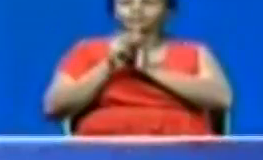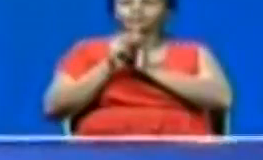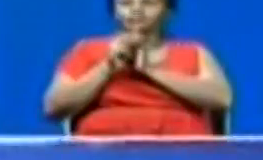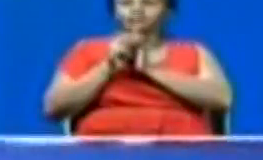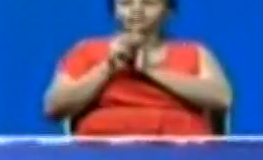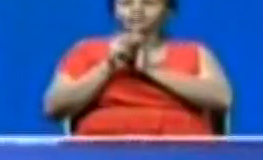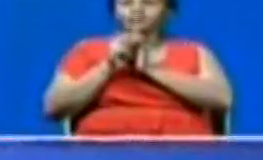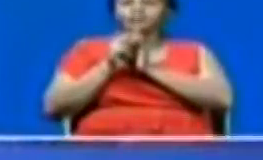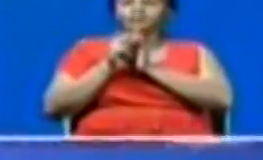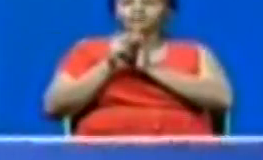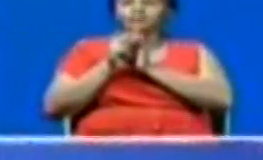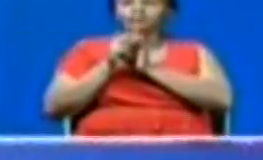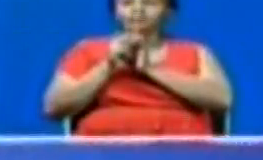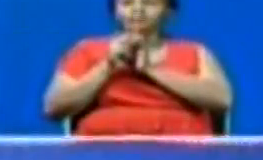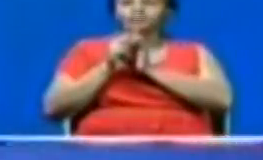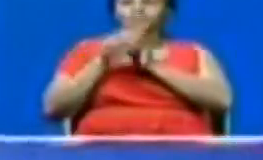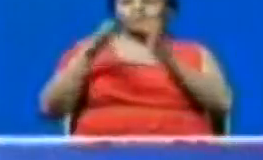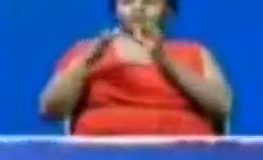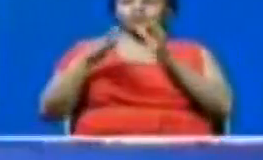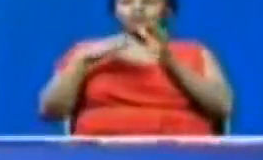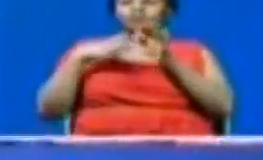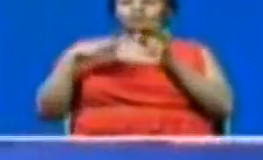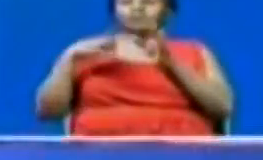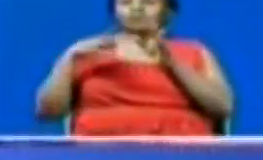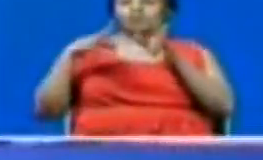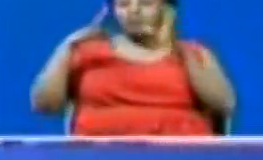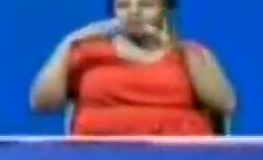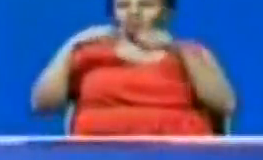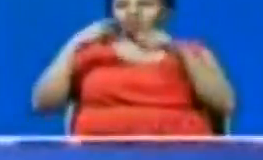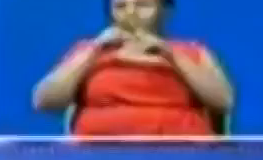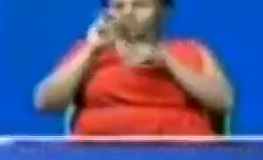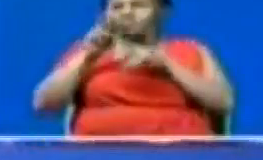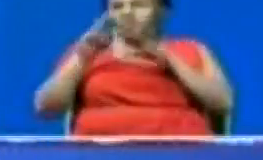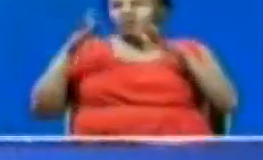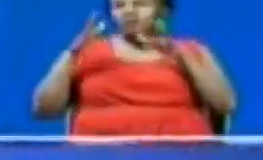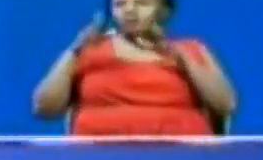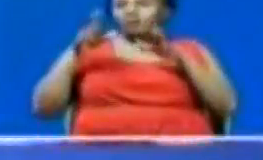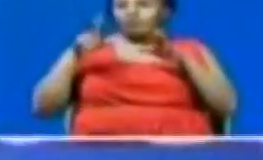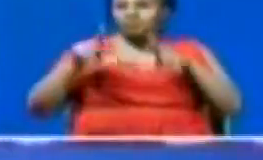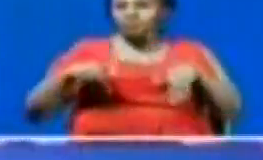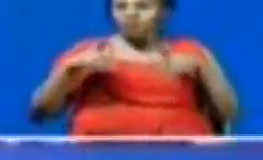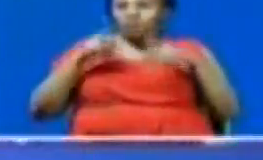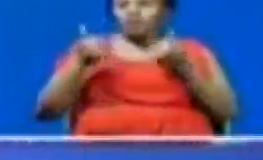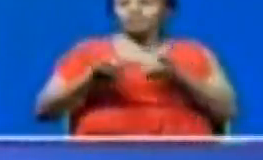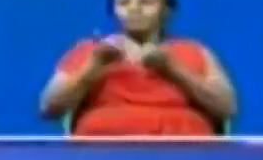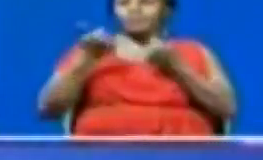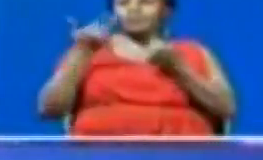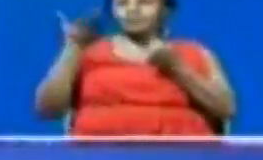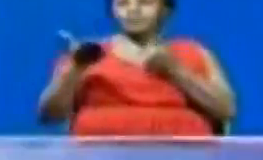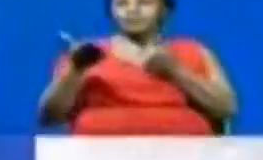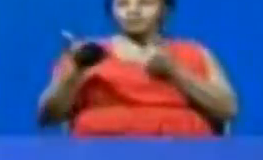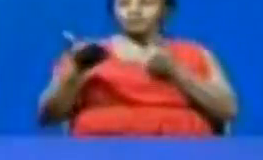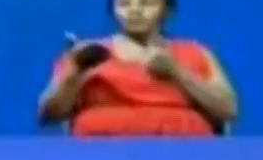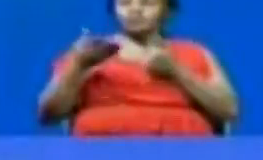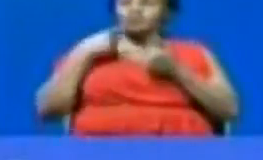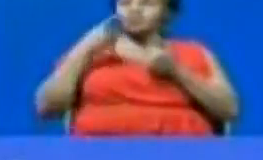ya hawa watu, ukitaka mambo ya Waluya, umejionea na macho yako. Wote wametiririka hapa.